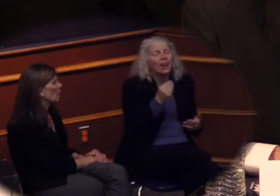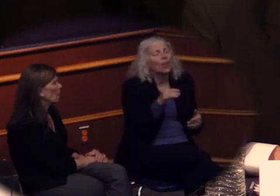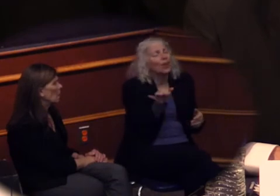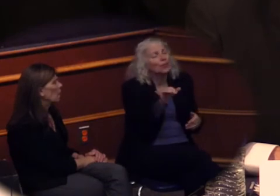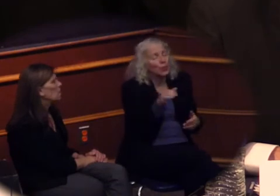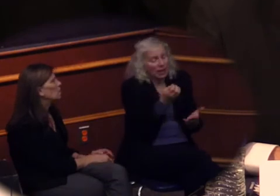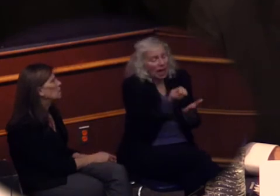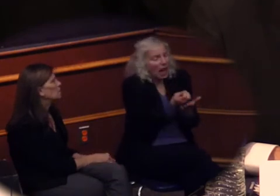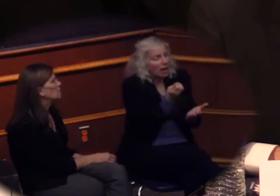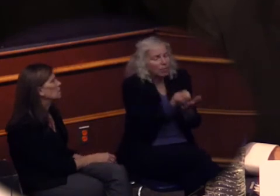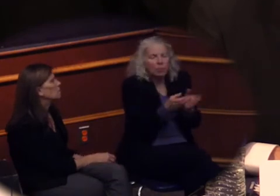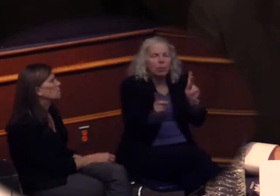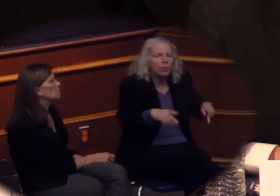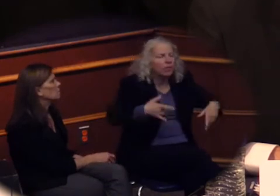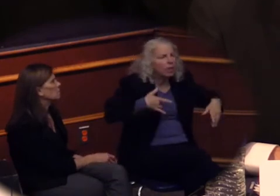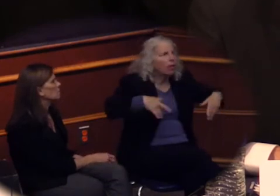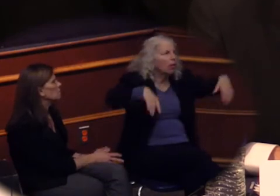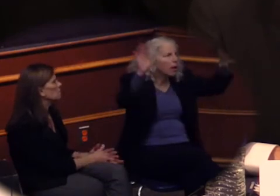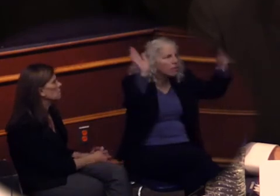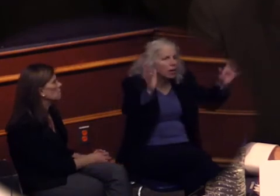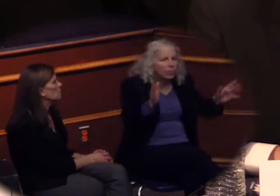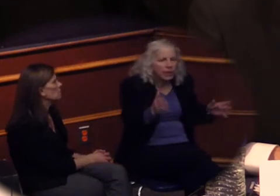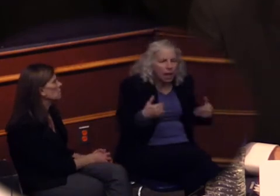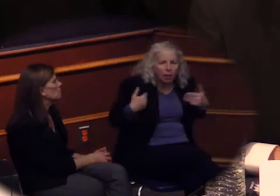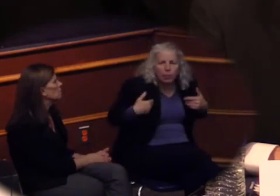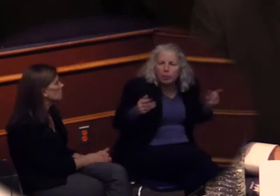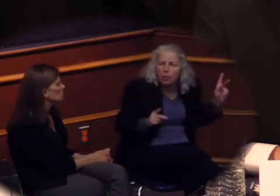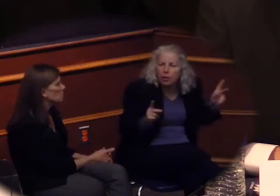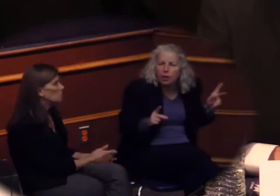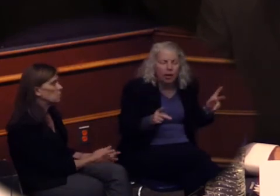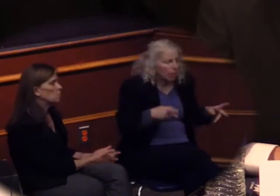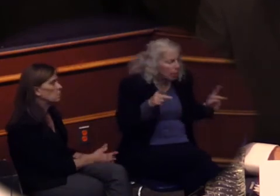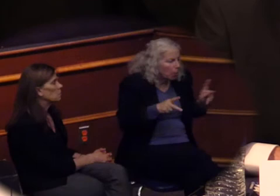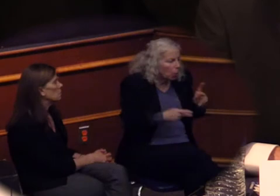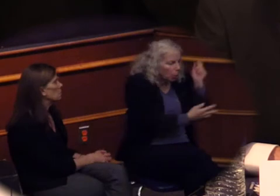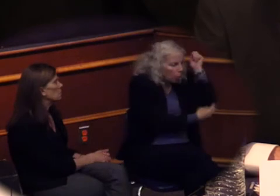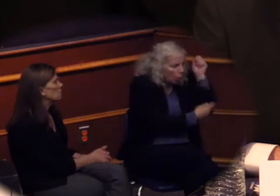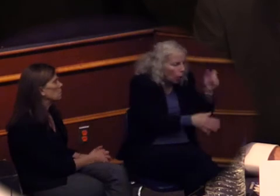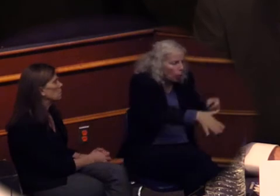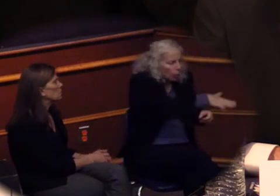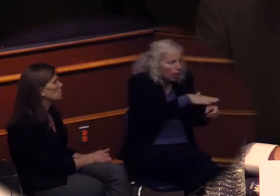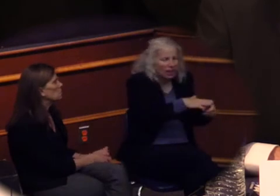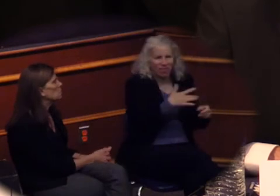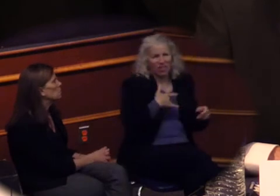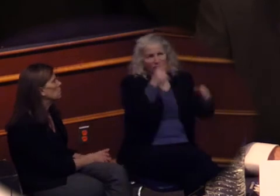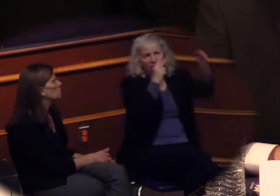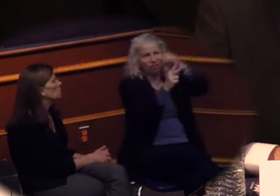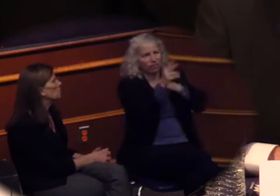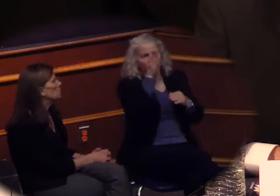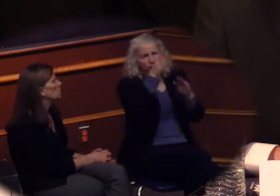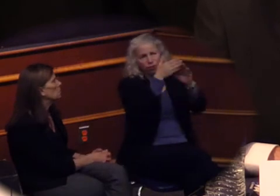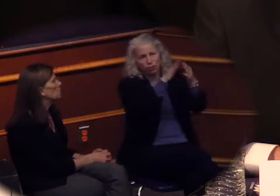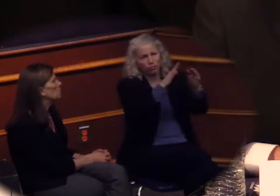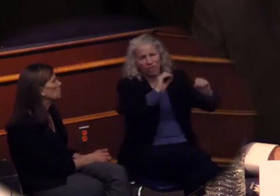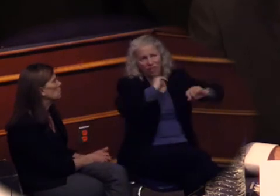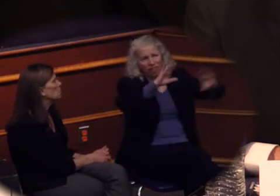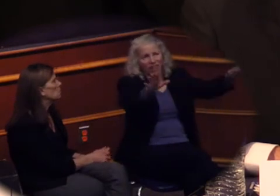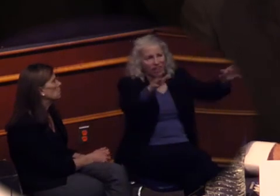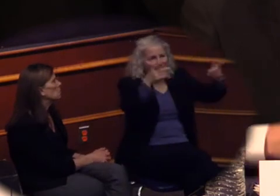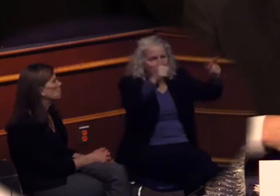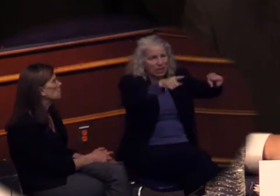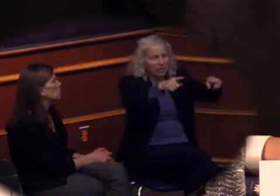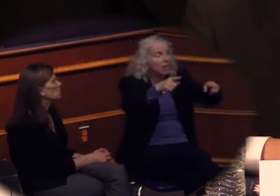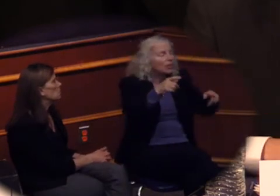despair. Many of our young people, people in low-income communities, do not believe they have a future, and so they are falling into